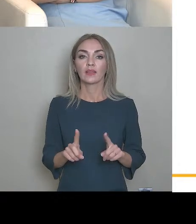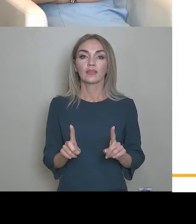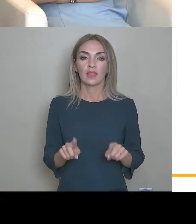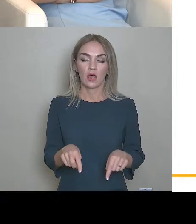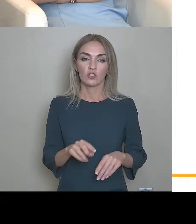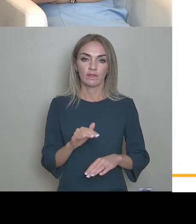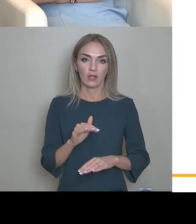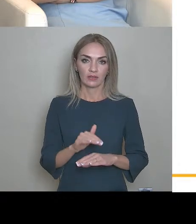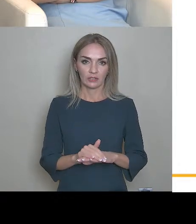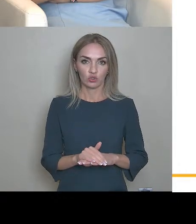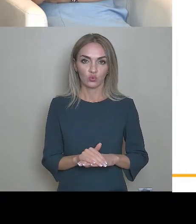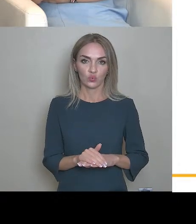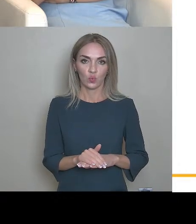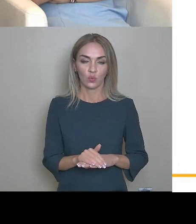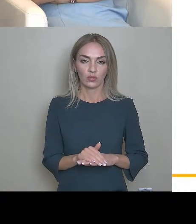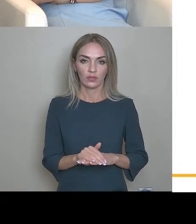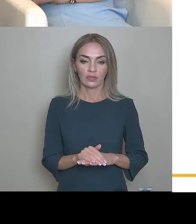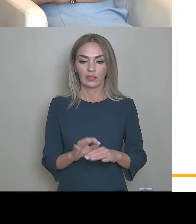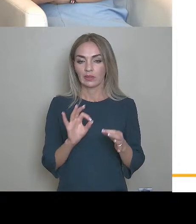line.